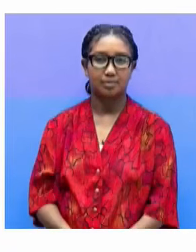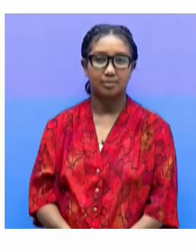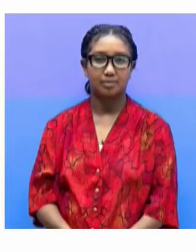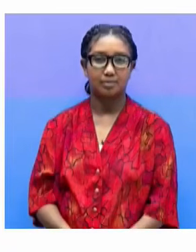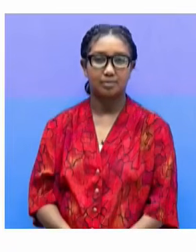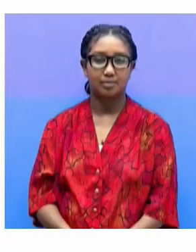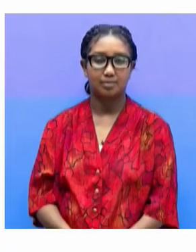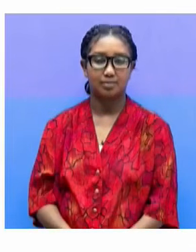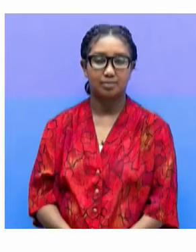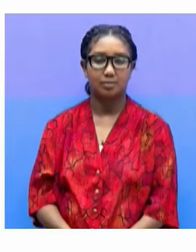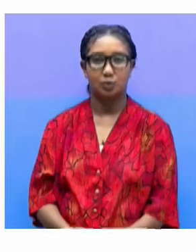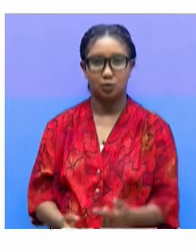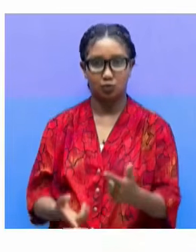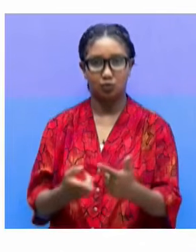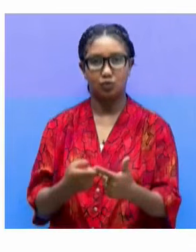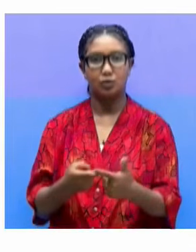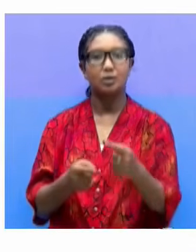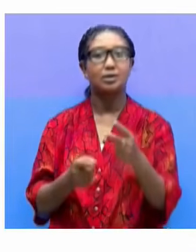know